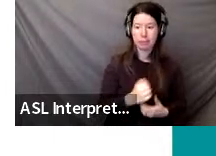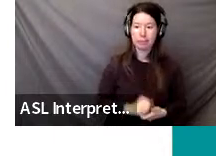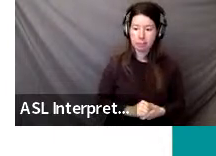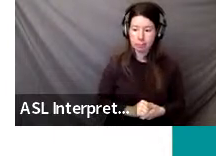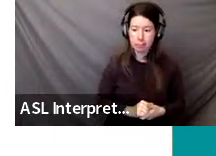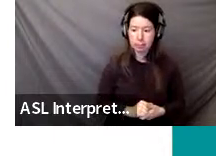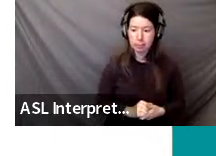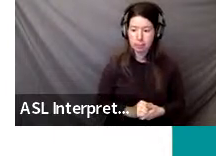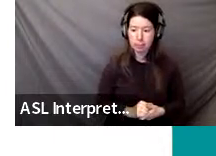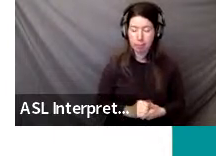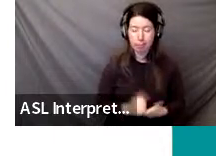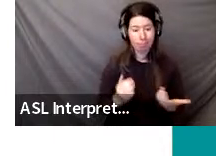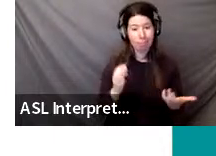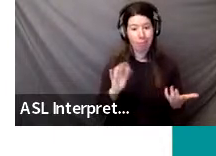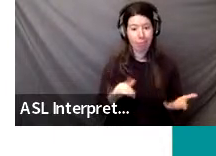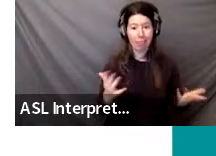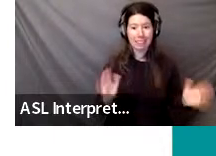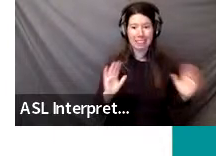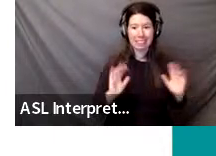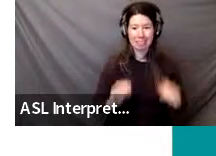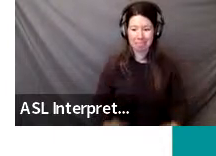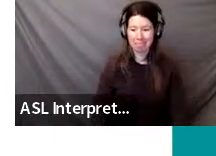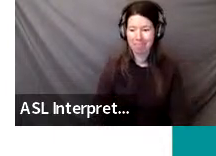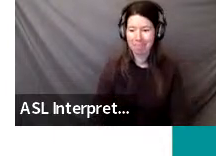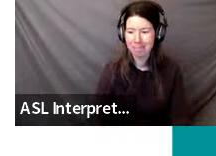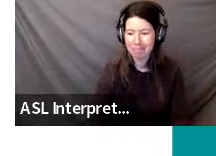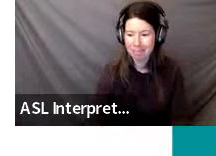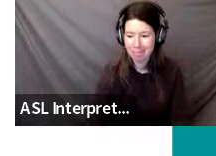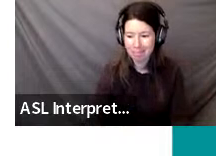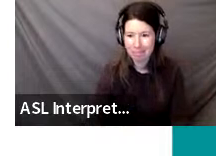Yeah, that's pretty much it.